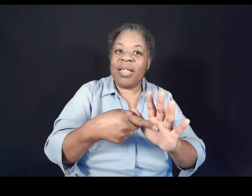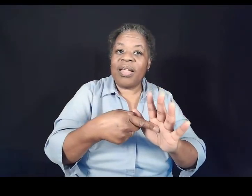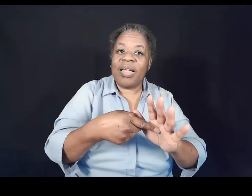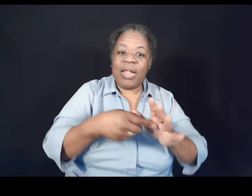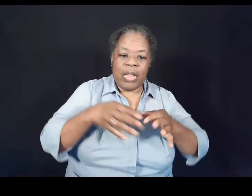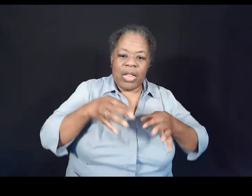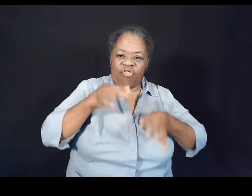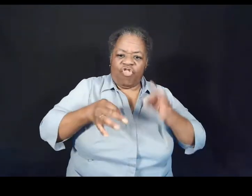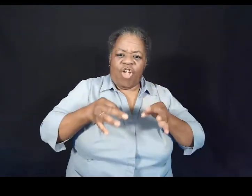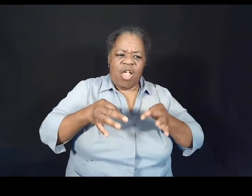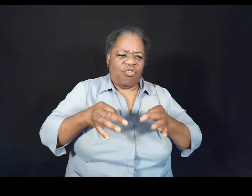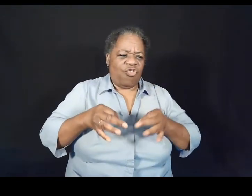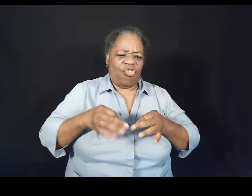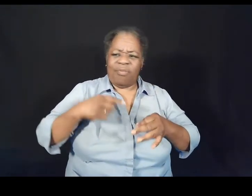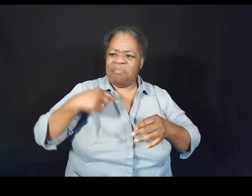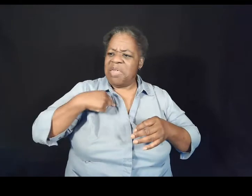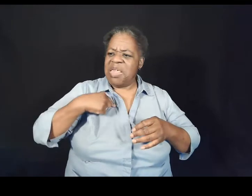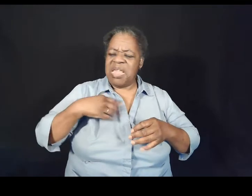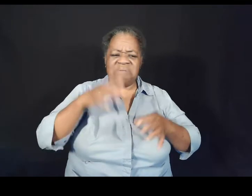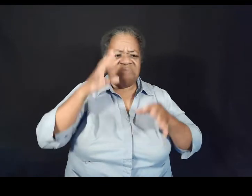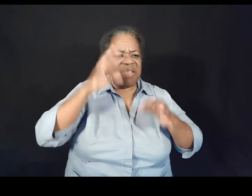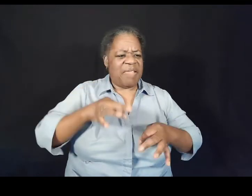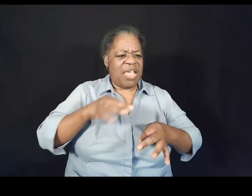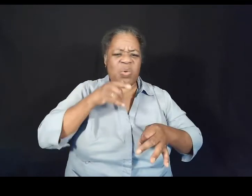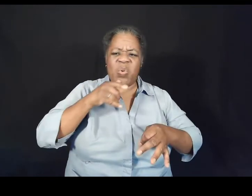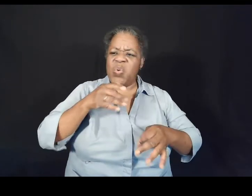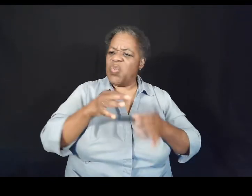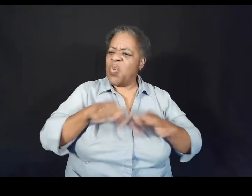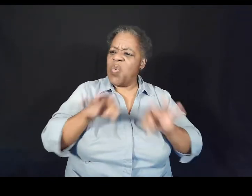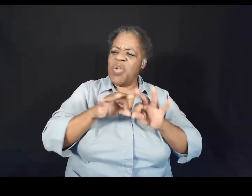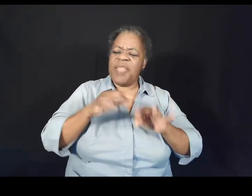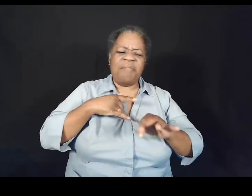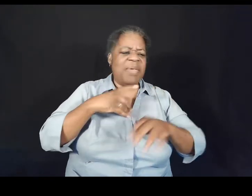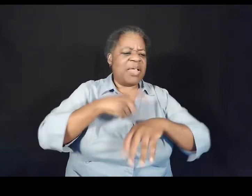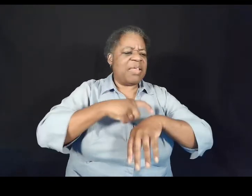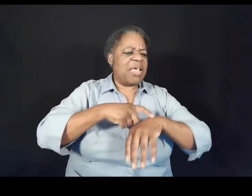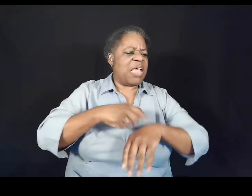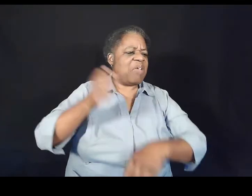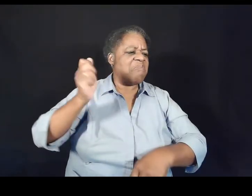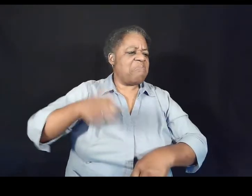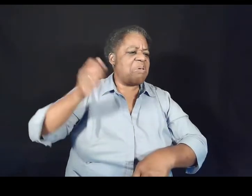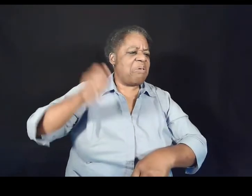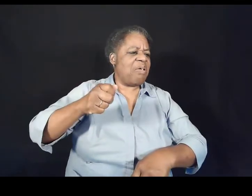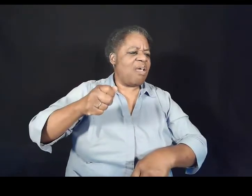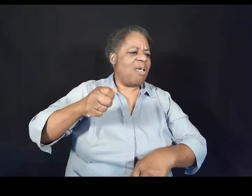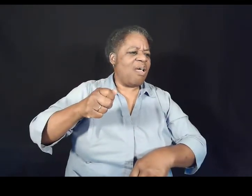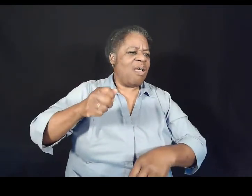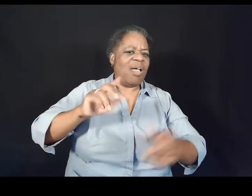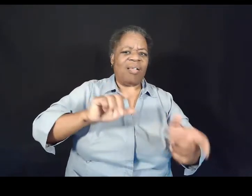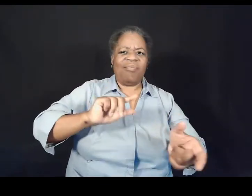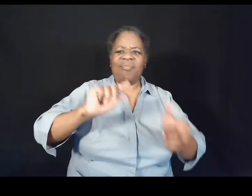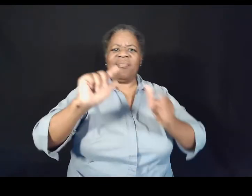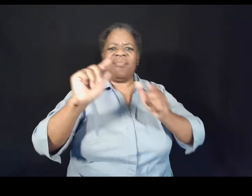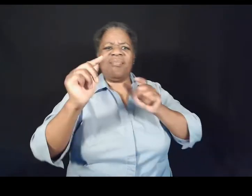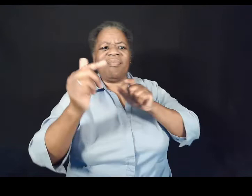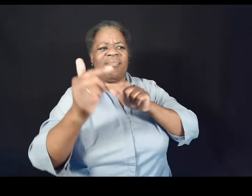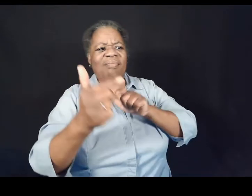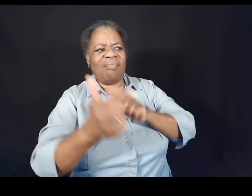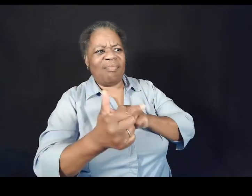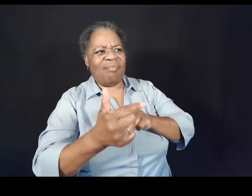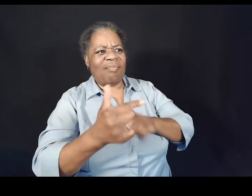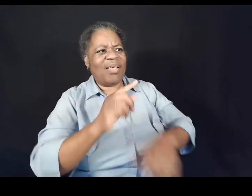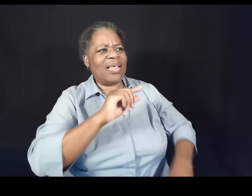bench, deciding who's worthy of our time and attention, to the defendant's docket, guilty